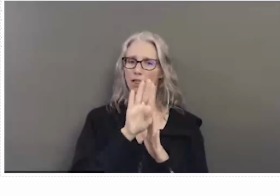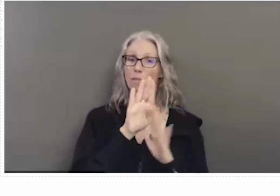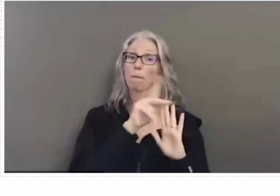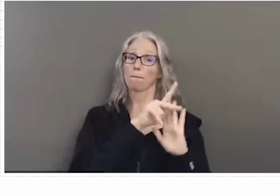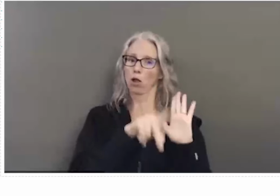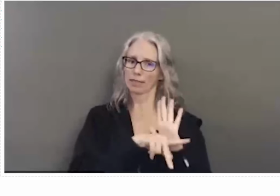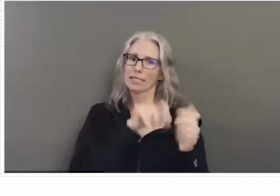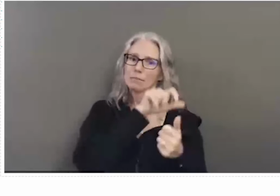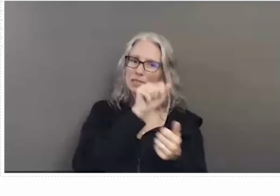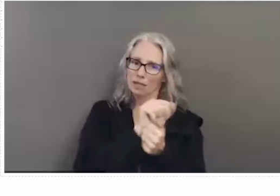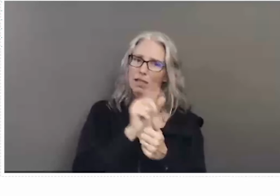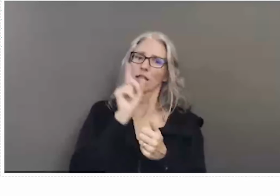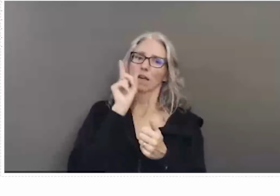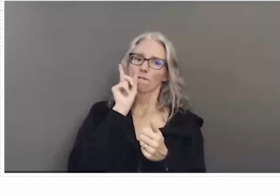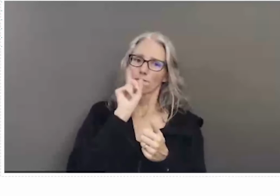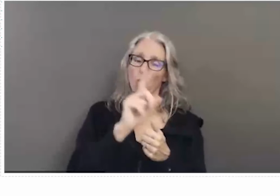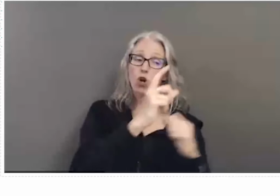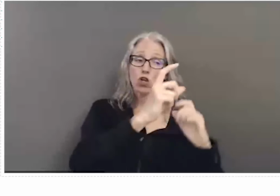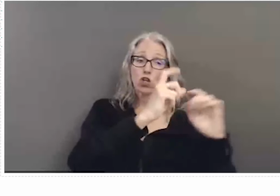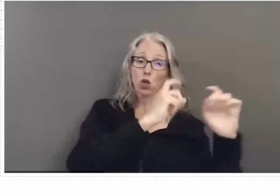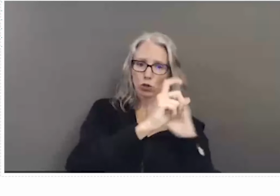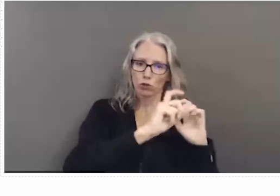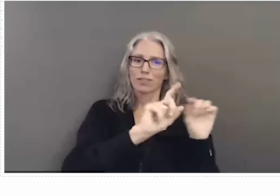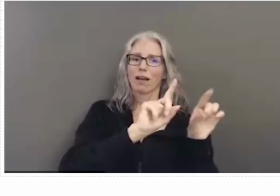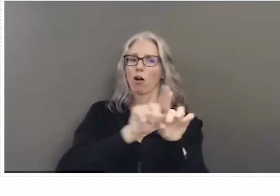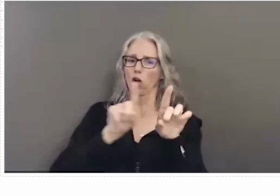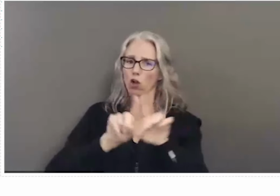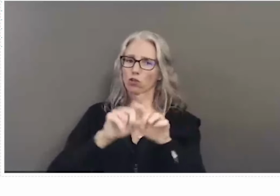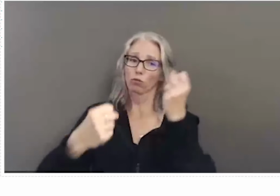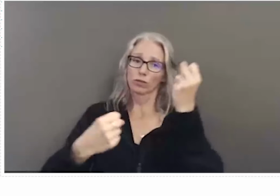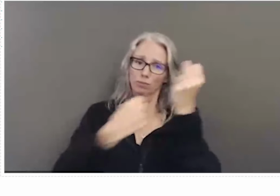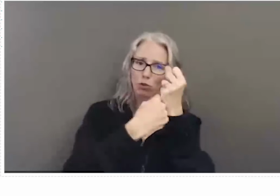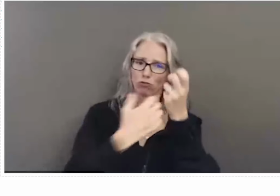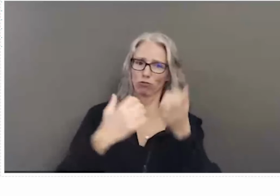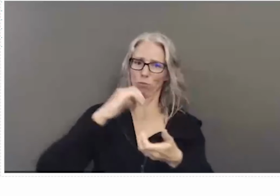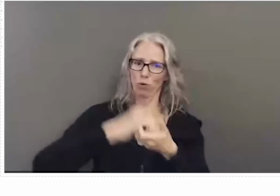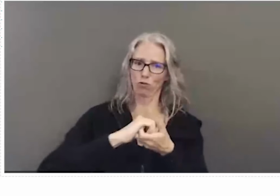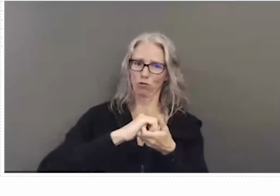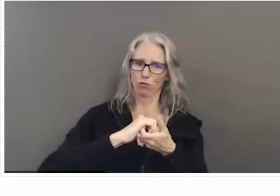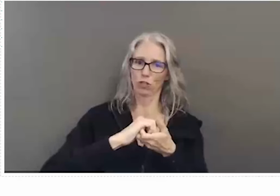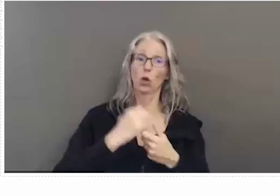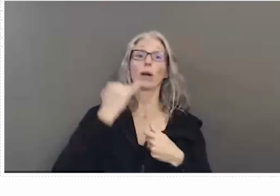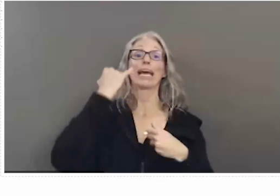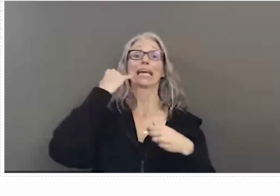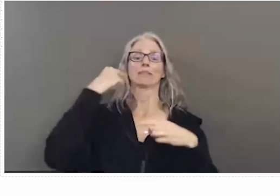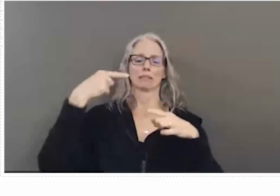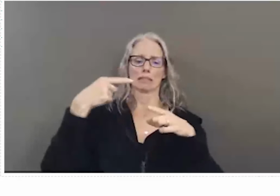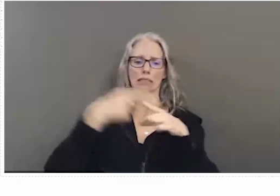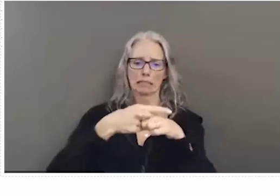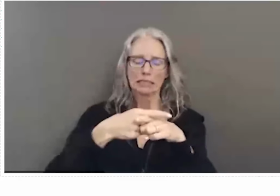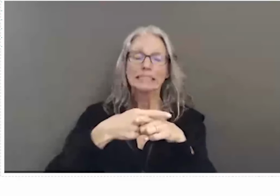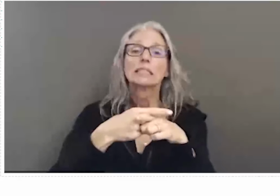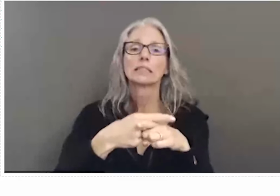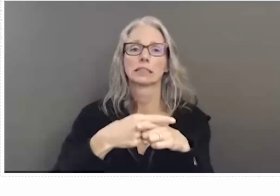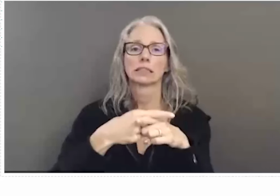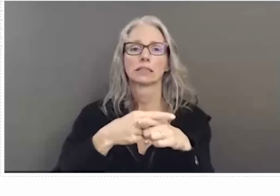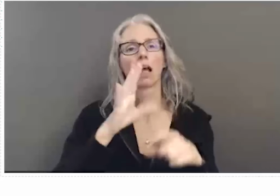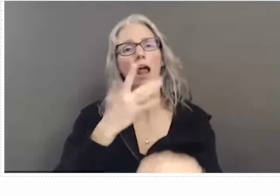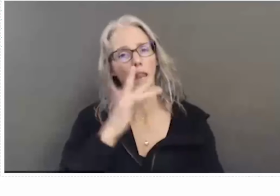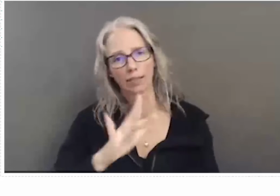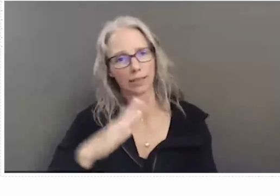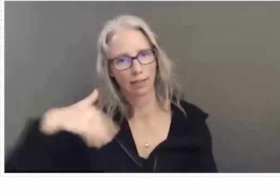policy, so that whenever something like this comes up, it hasn't really, truly, it hasn't.